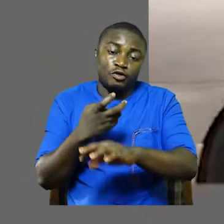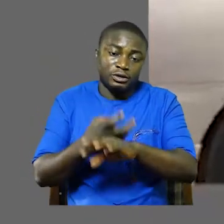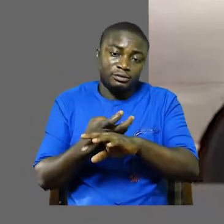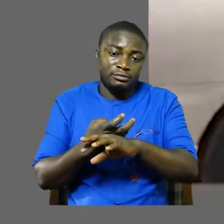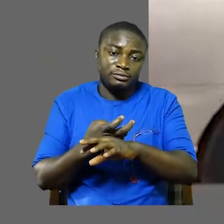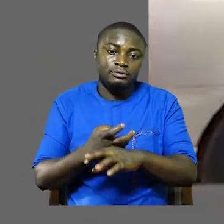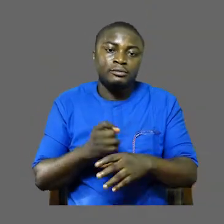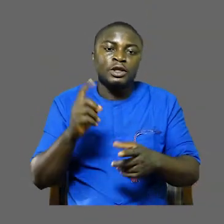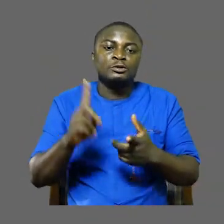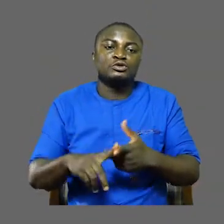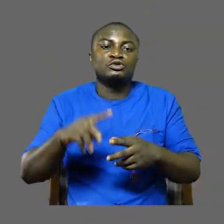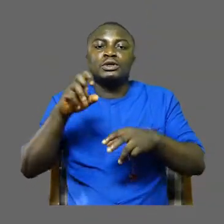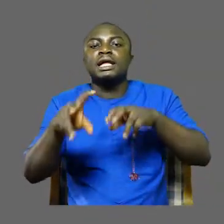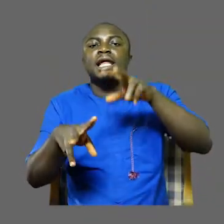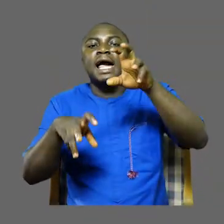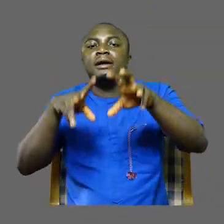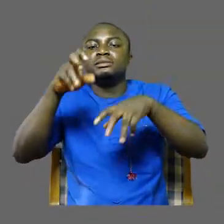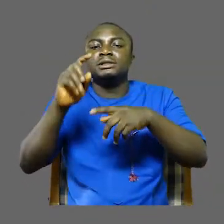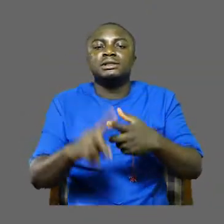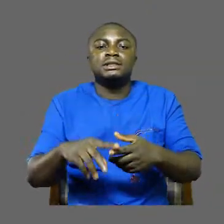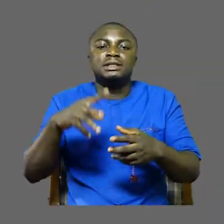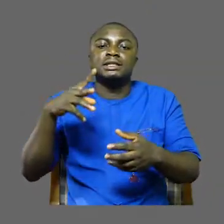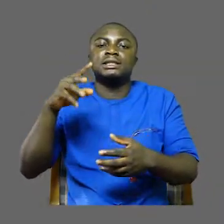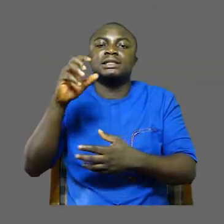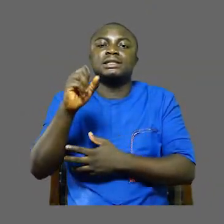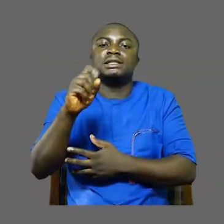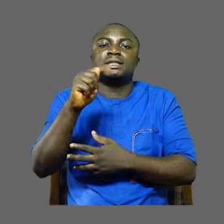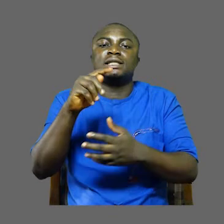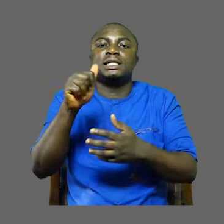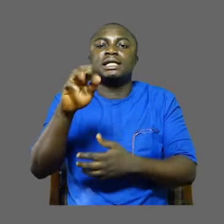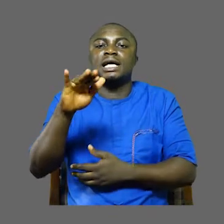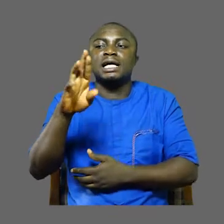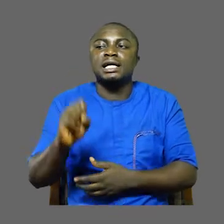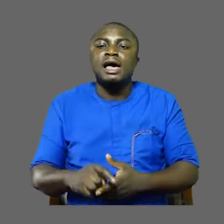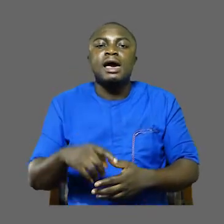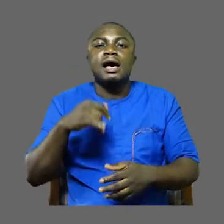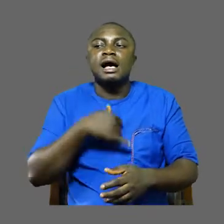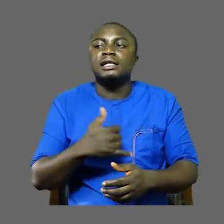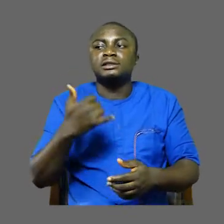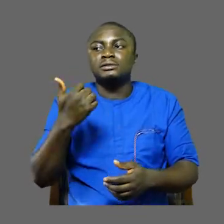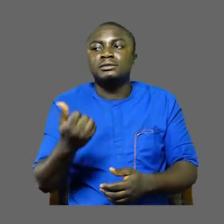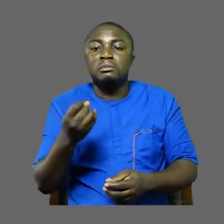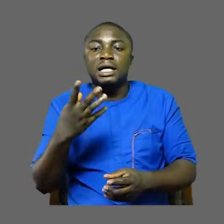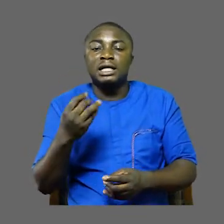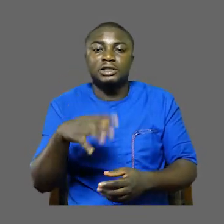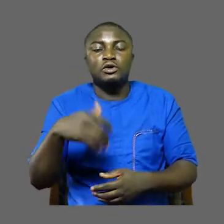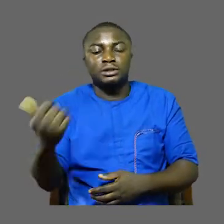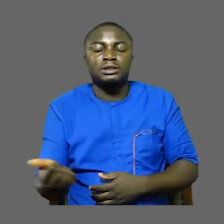difficulty climbing the stairs, abnormal gait, and all that, you